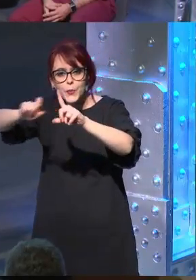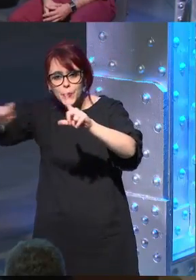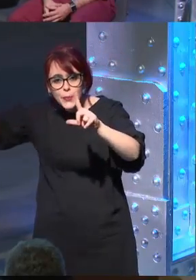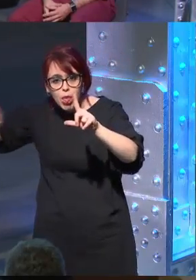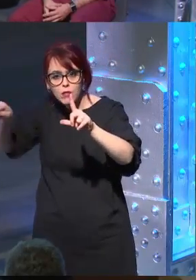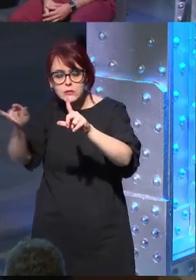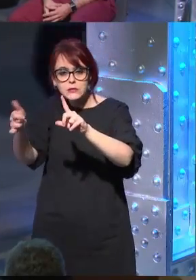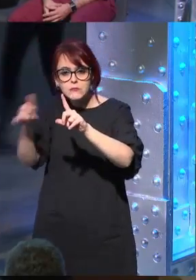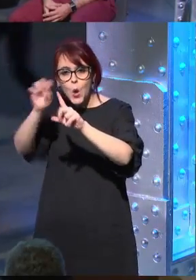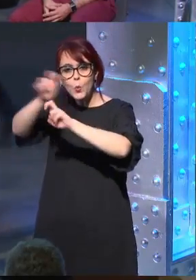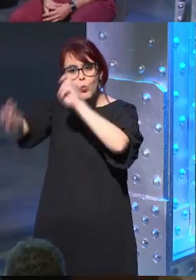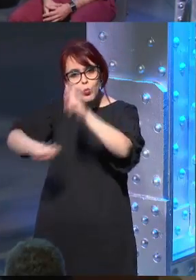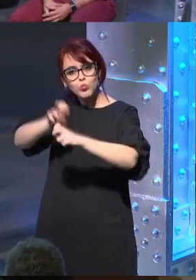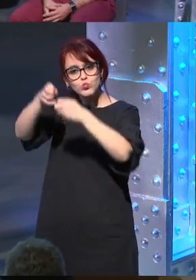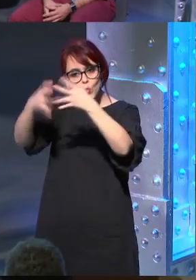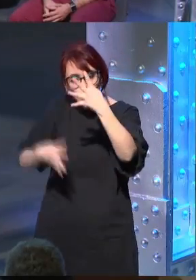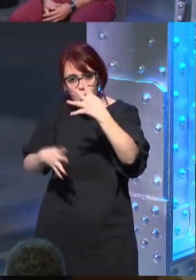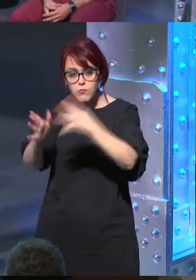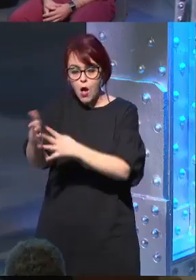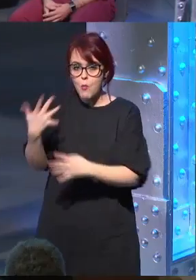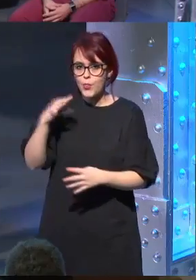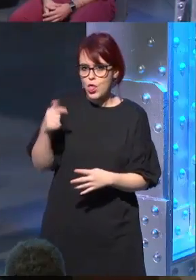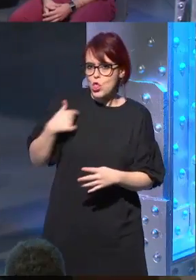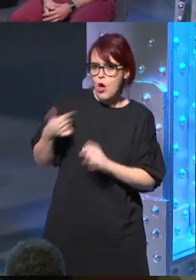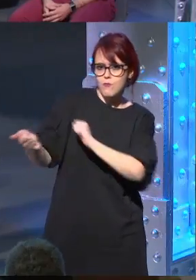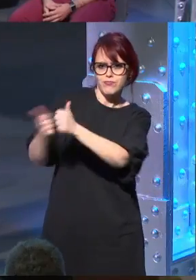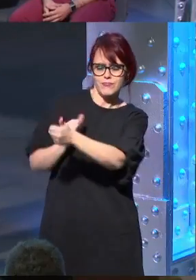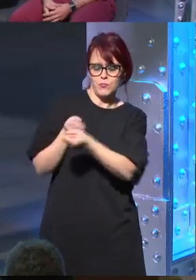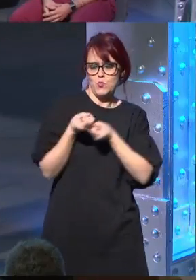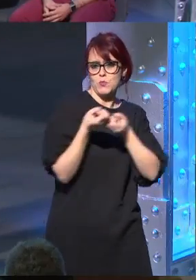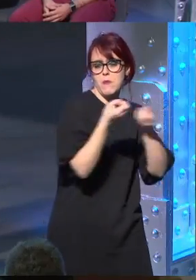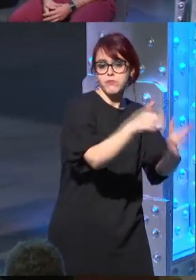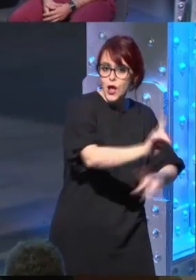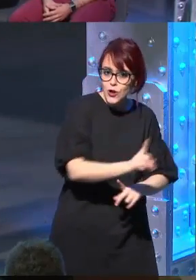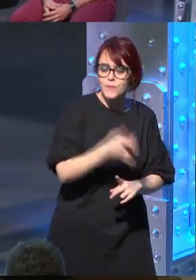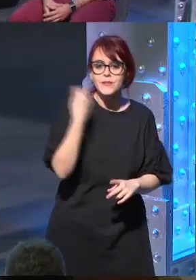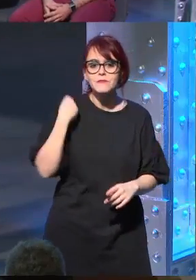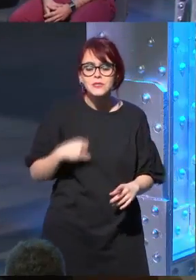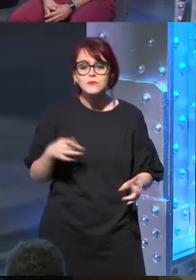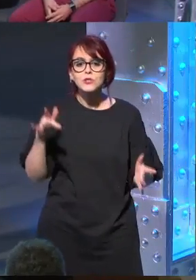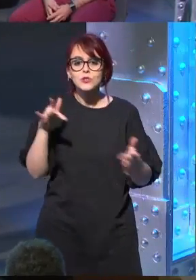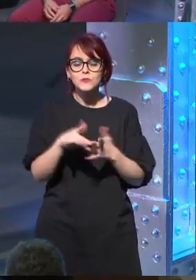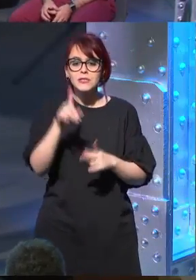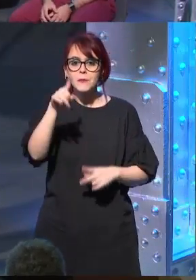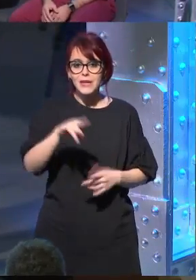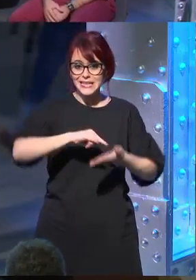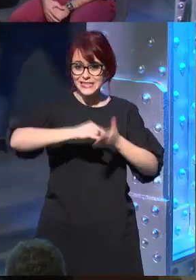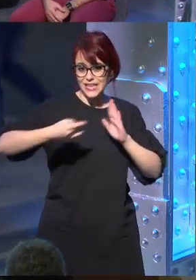what I do about the information of other people so that this information will never turn into a risk or a danger for these